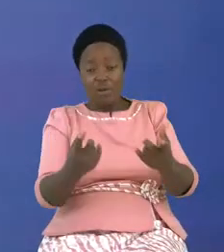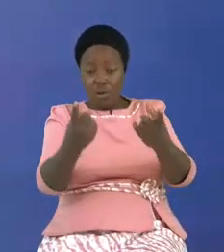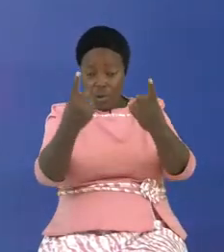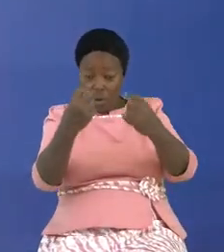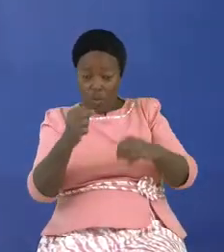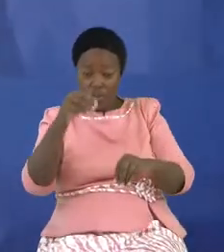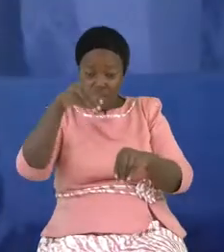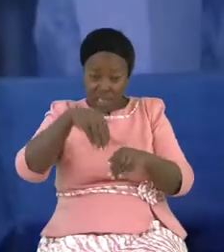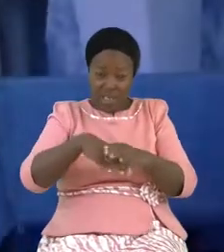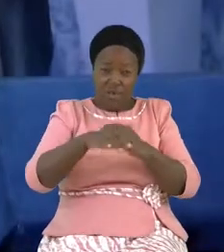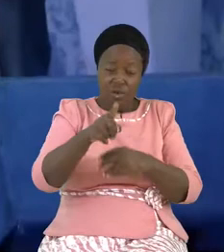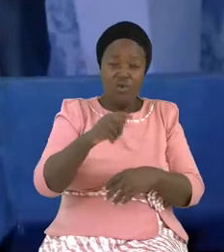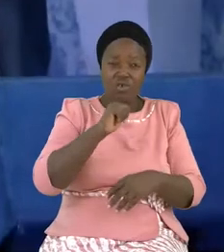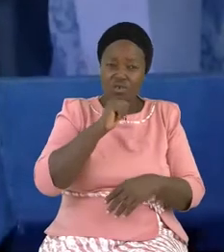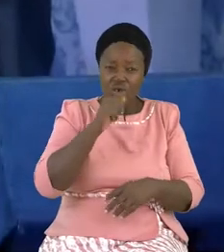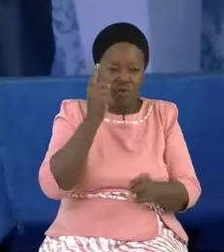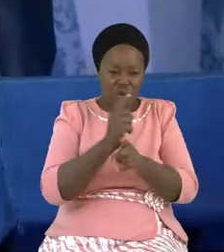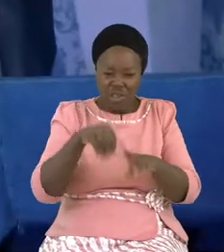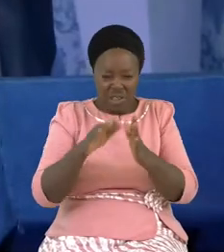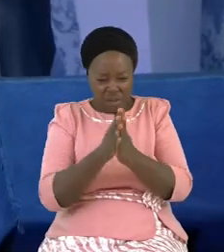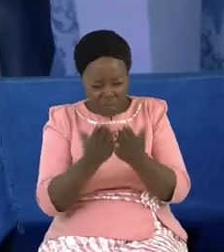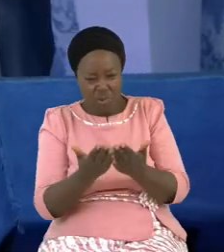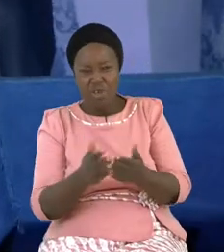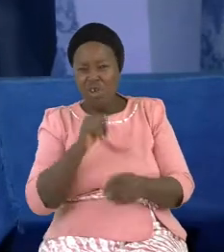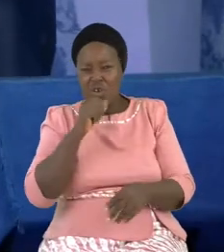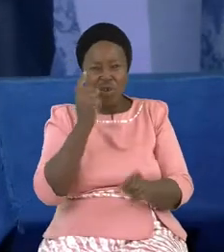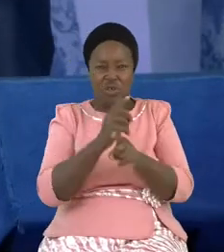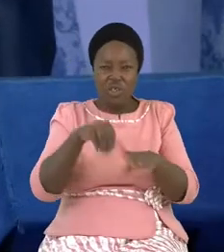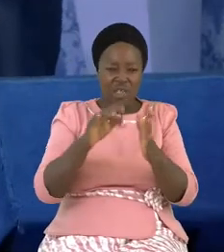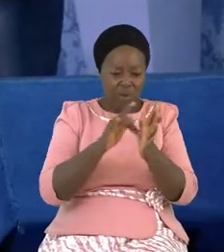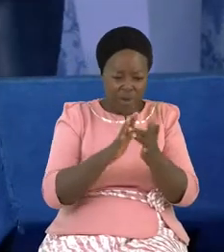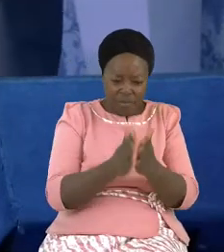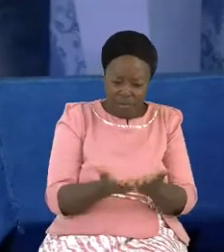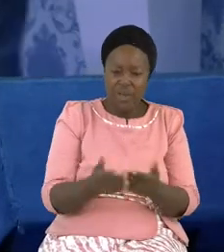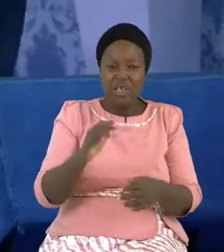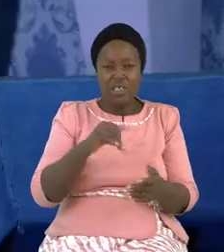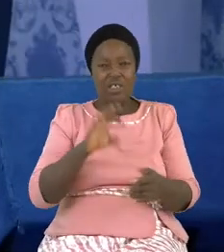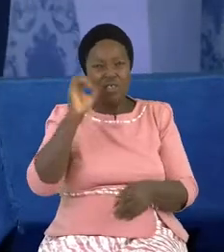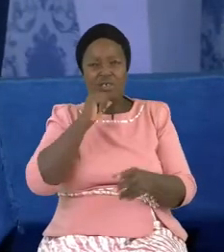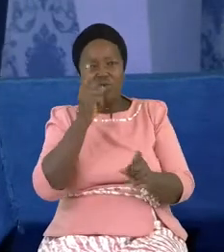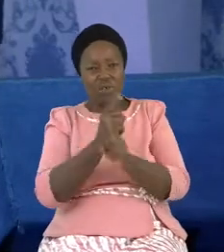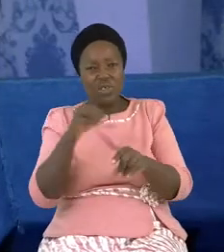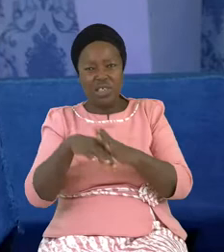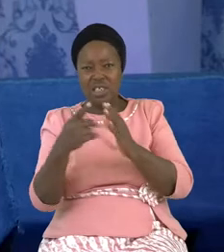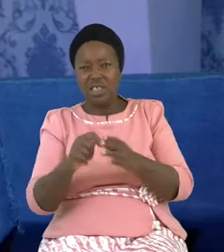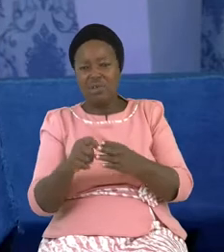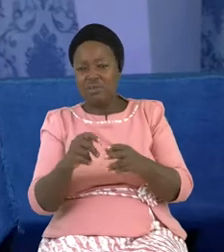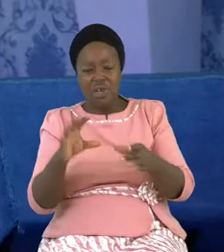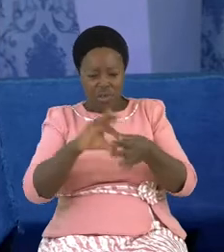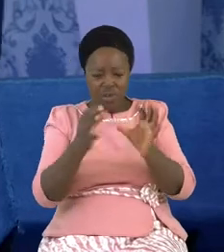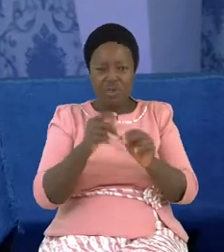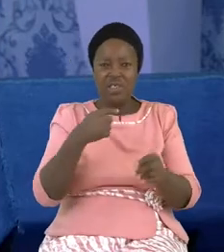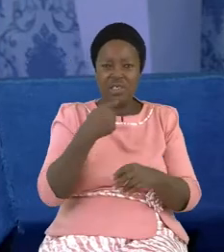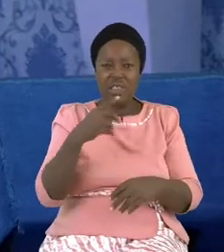not just in the book. It's not just in the Bible. It's not just from the storyteller. It's not just from